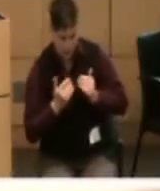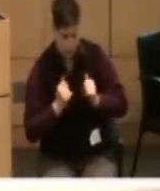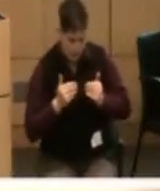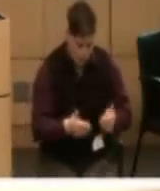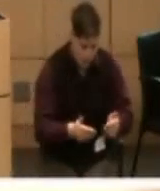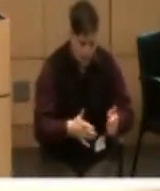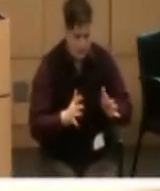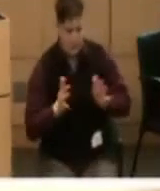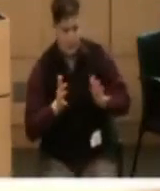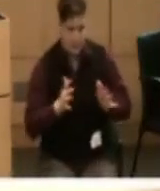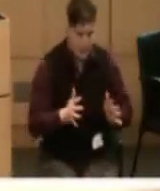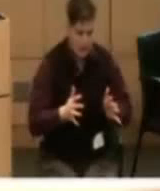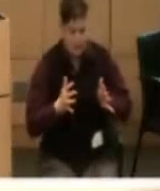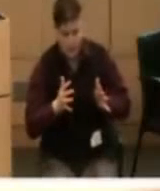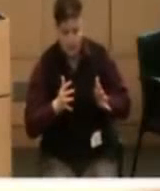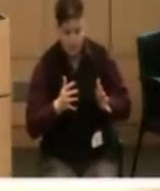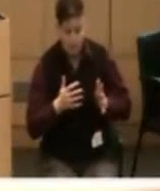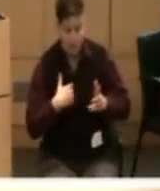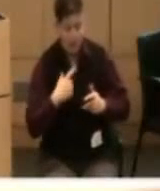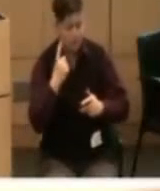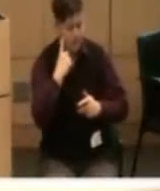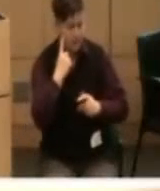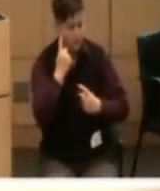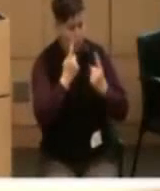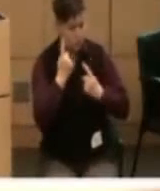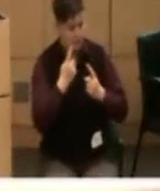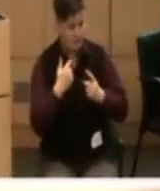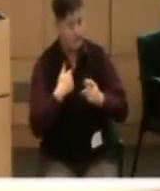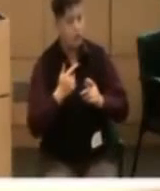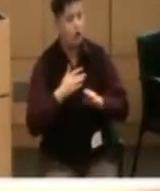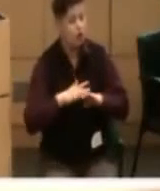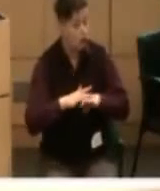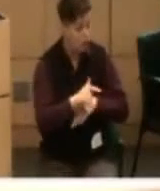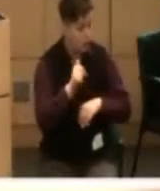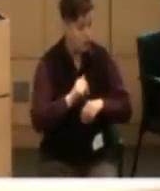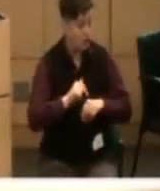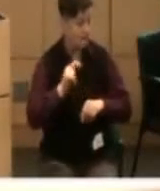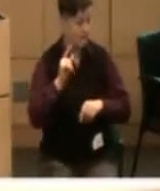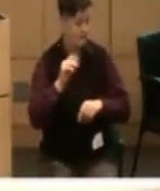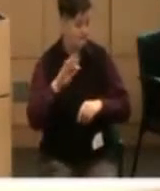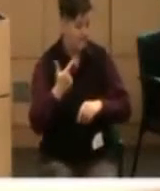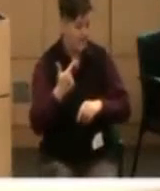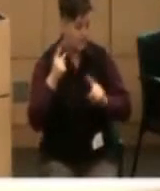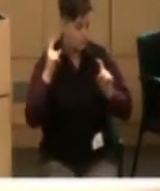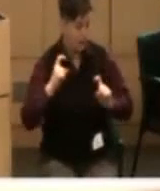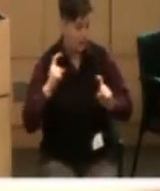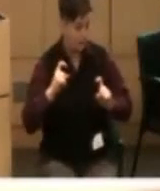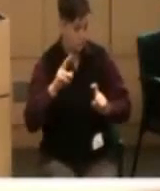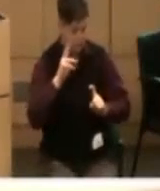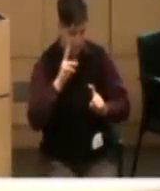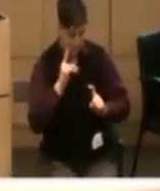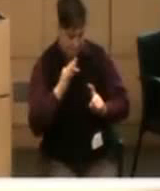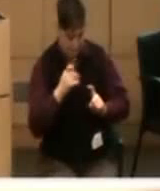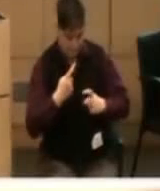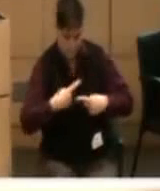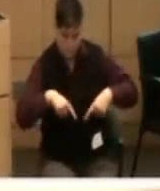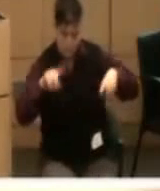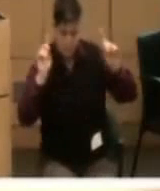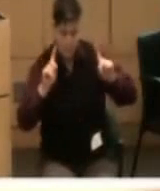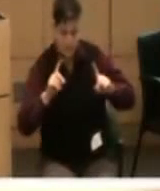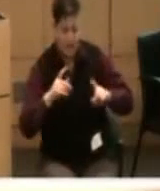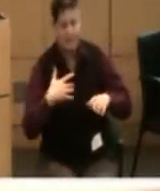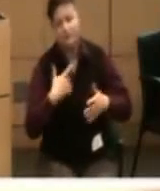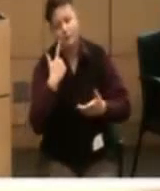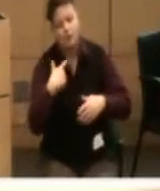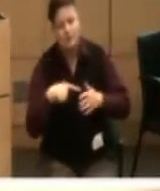maybe earlier fitting trials so that you can kind of look at how these kids are doing if they wear them from an early age?